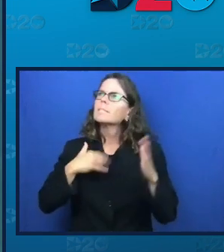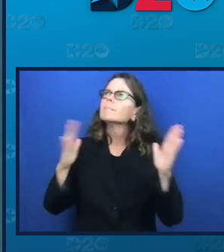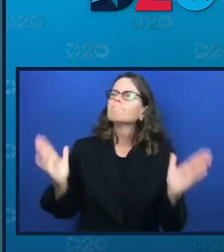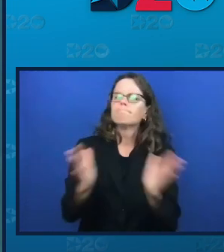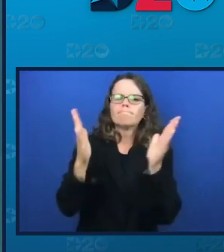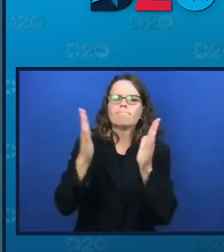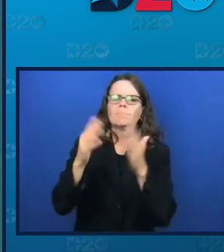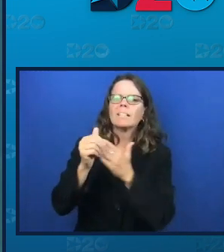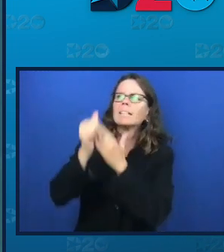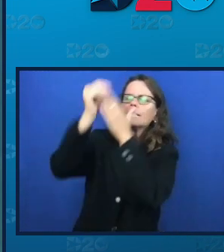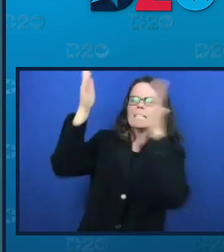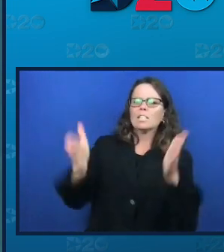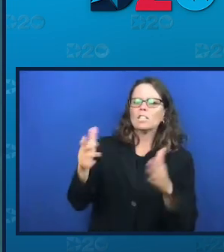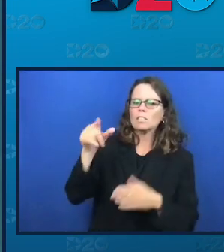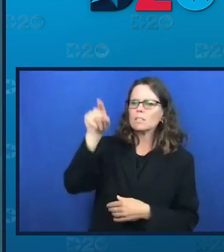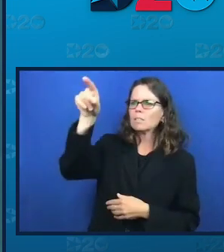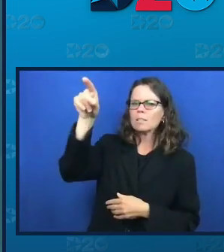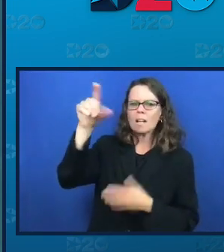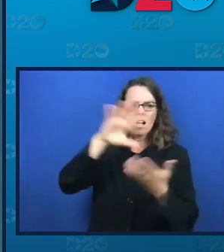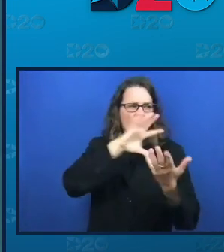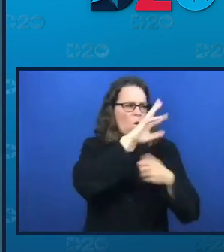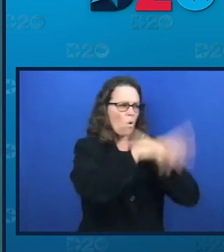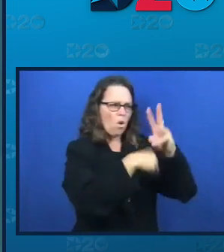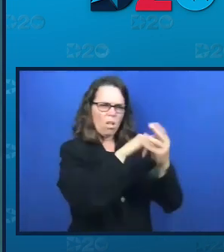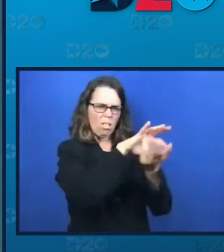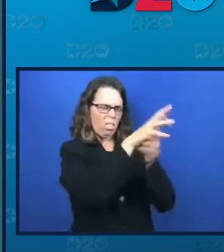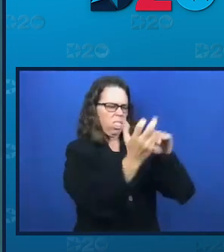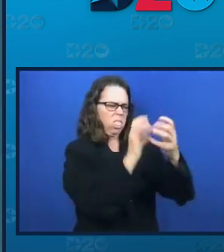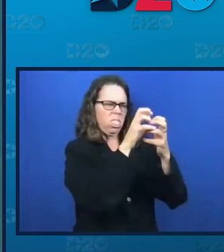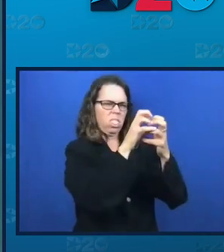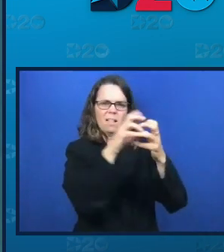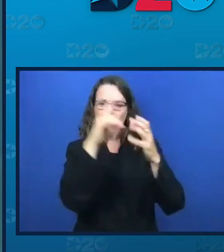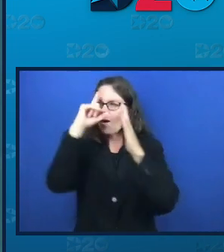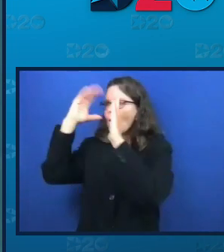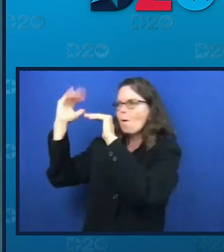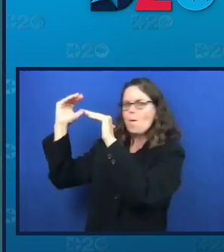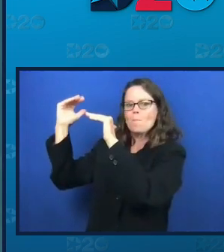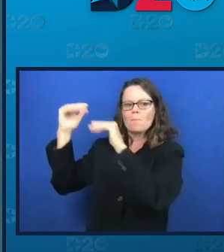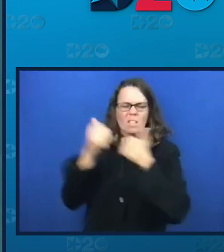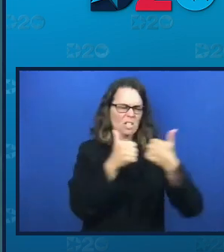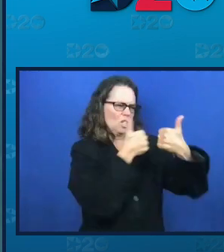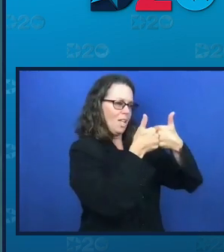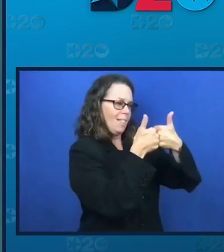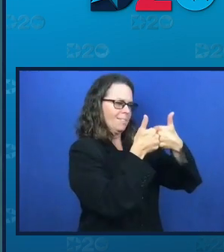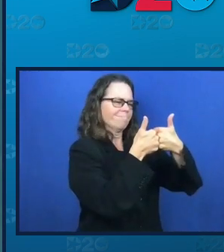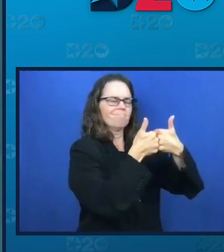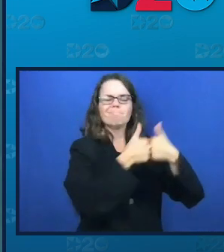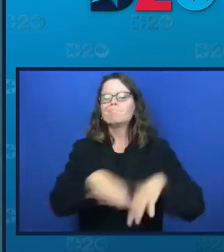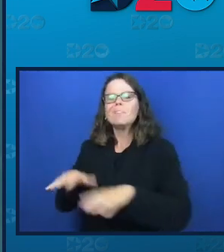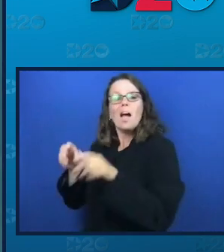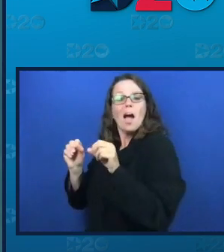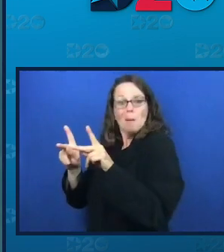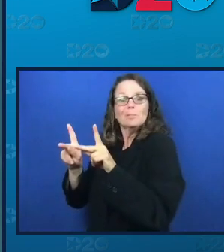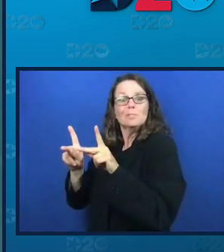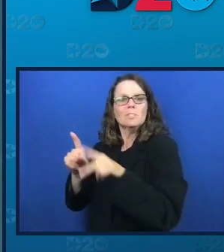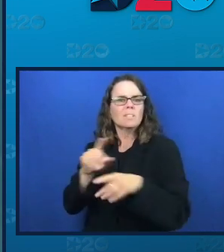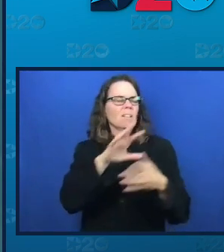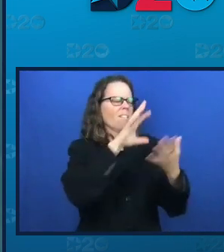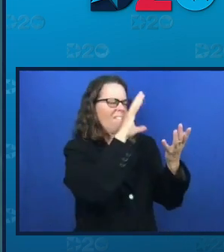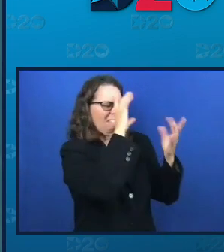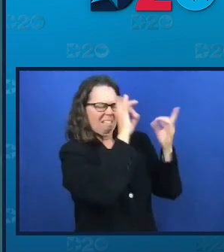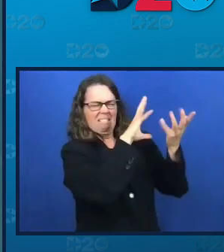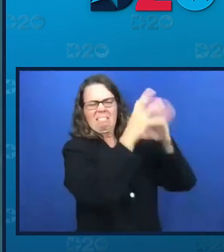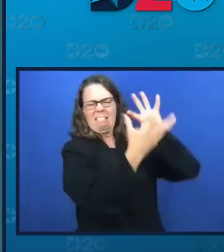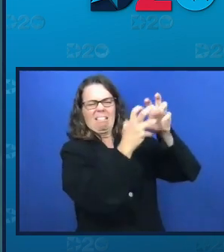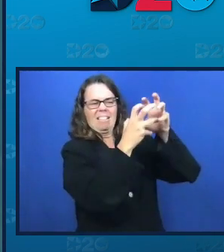challenge into opportunity, cruelty into compassion, and hate into love.